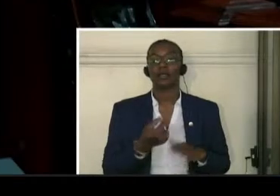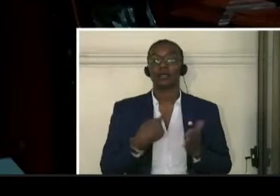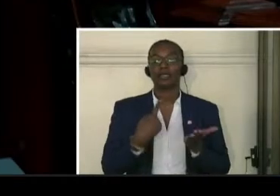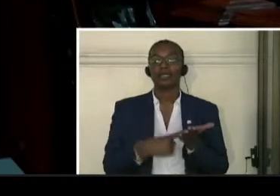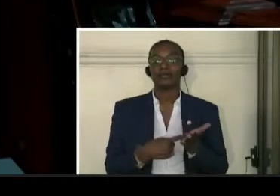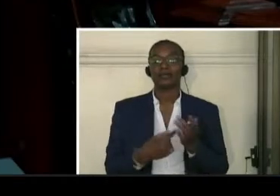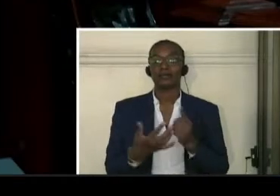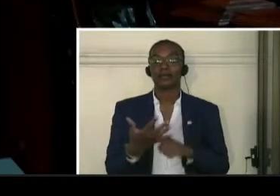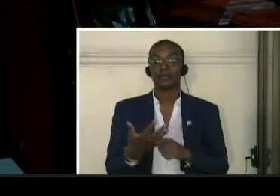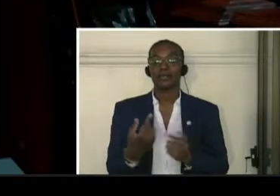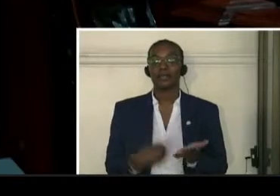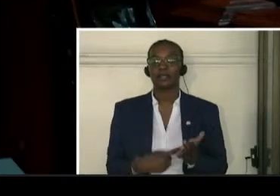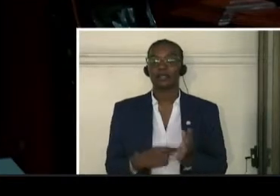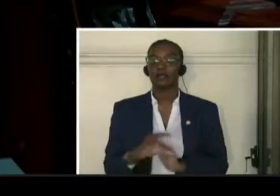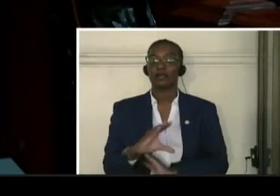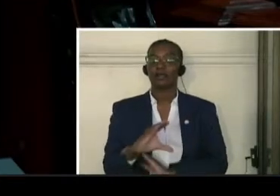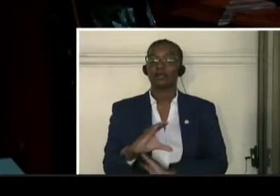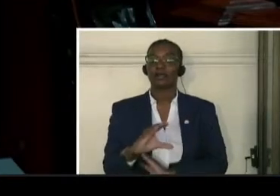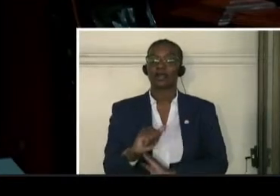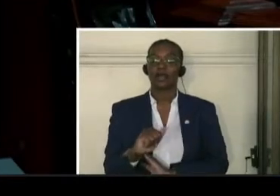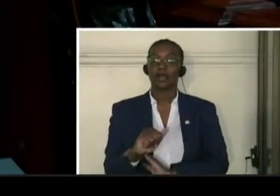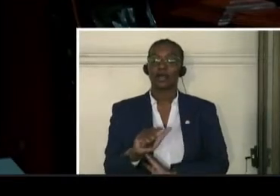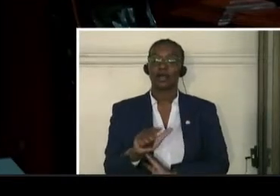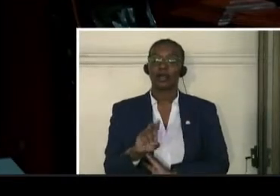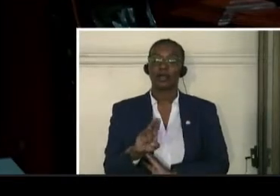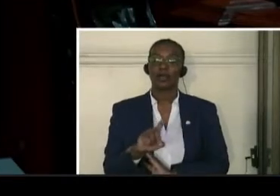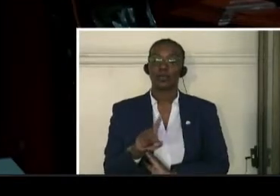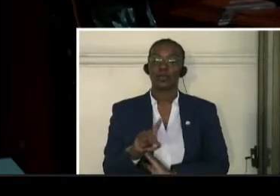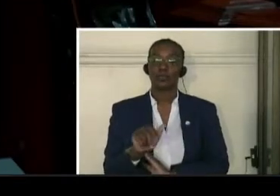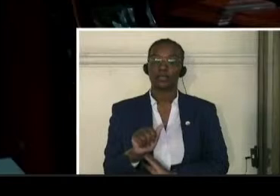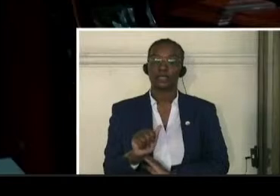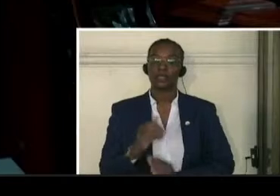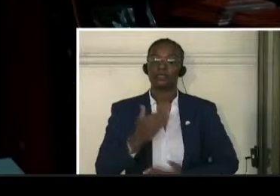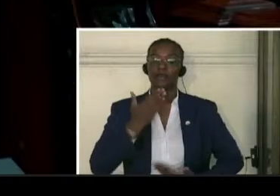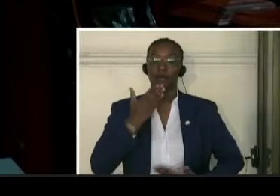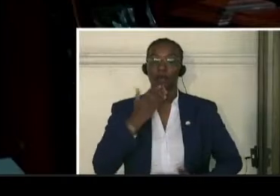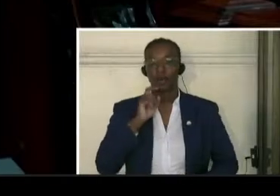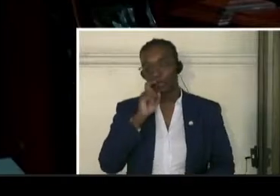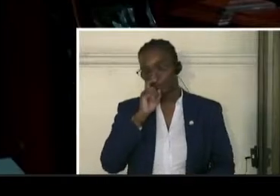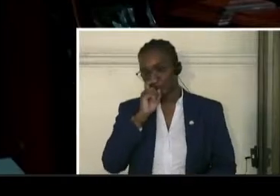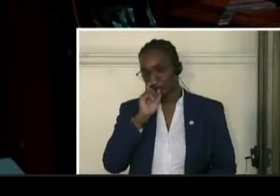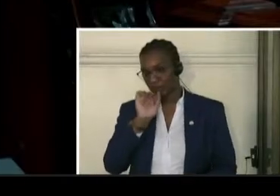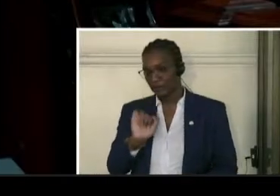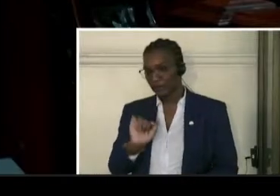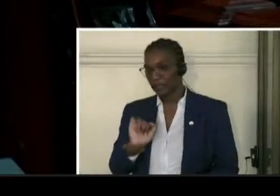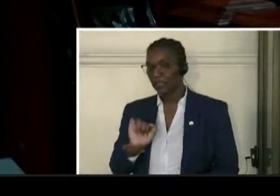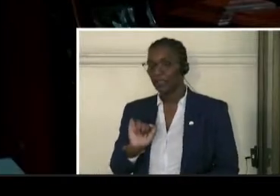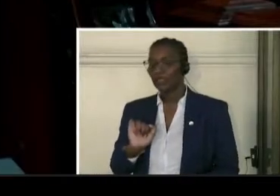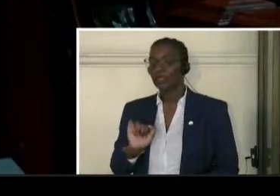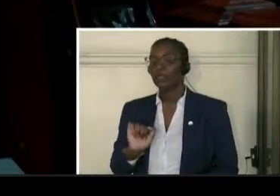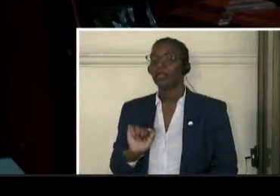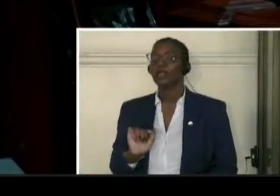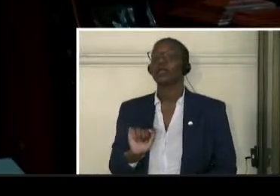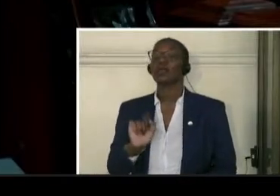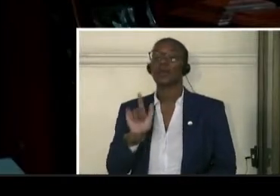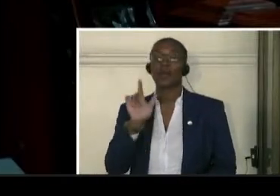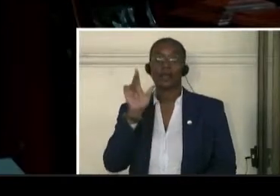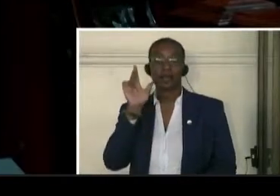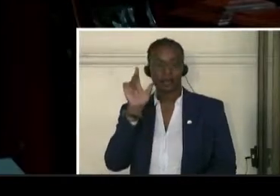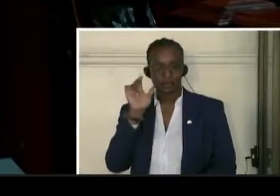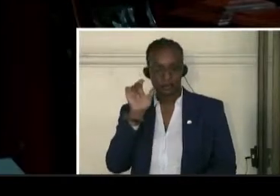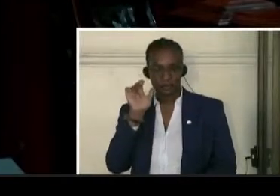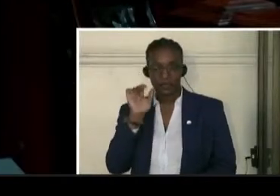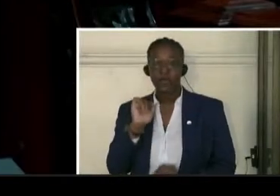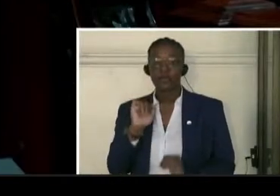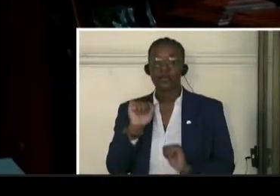debate by Honorable Kaluza Siyabonga kakhulu dadewethu. Indeed, you were listening and